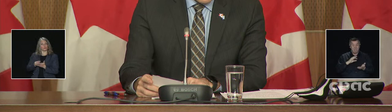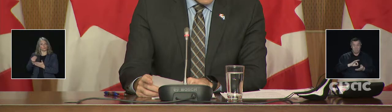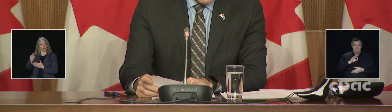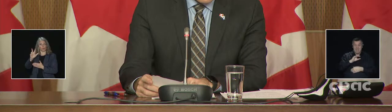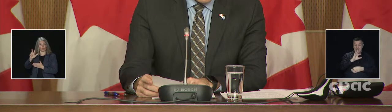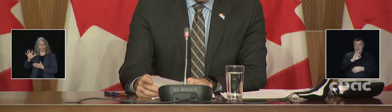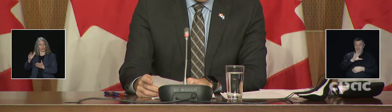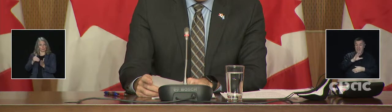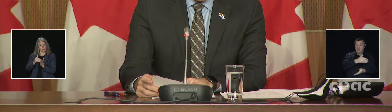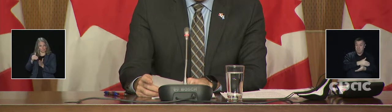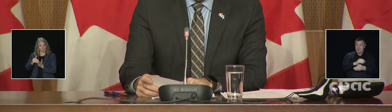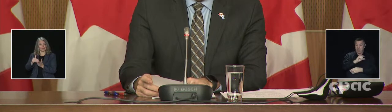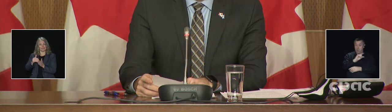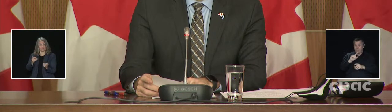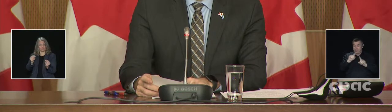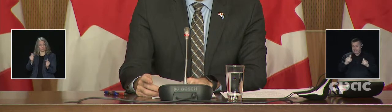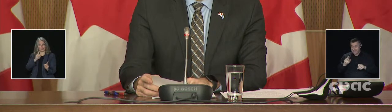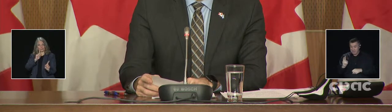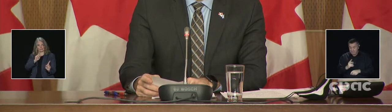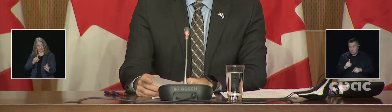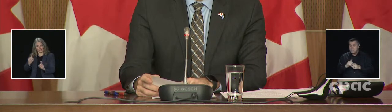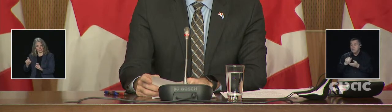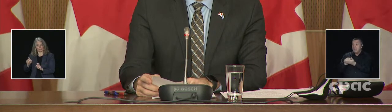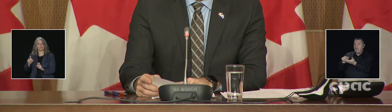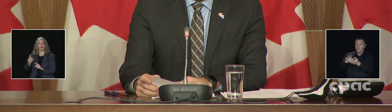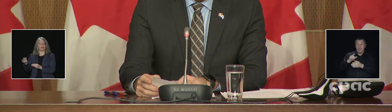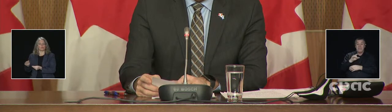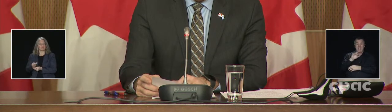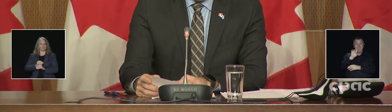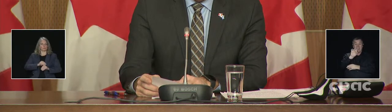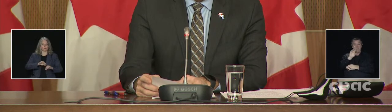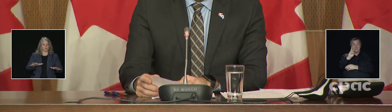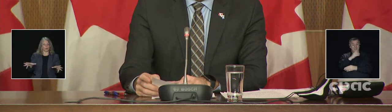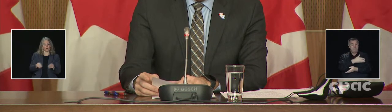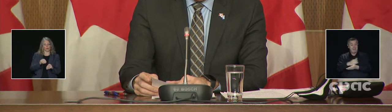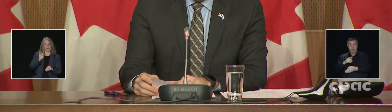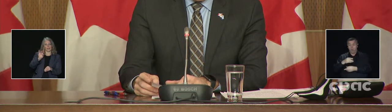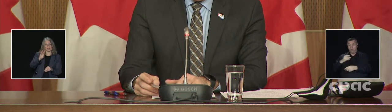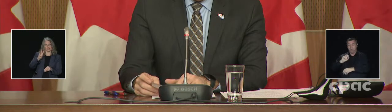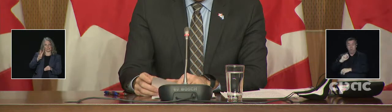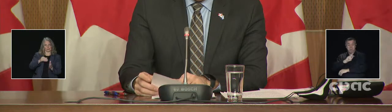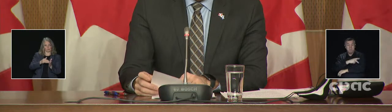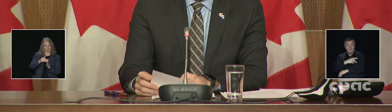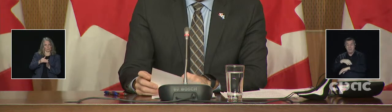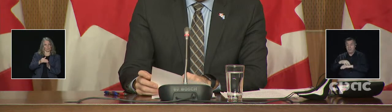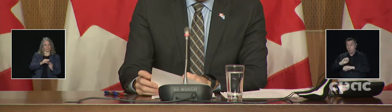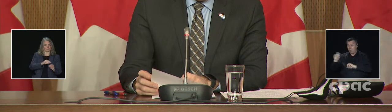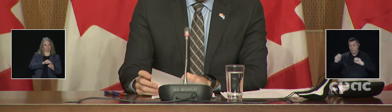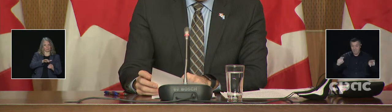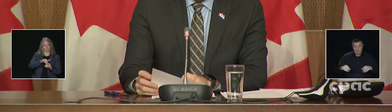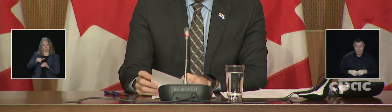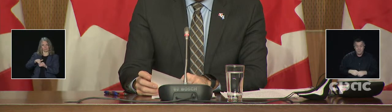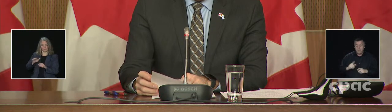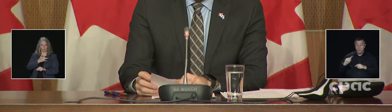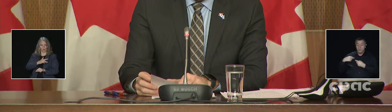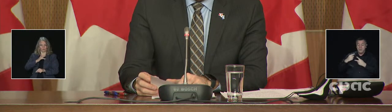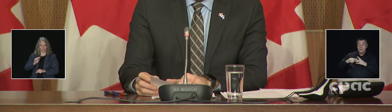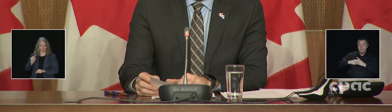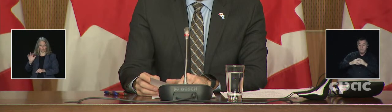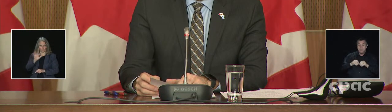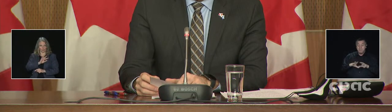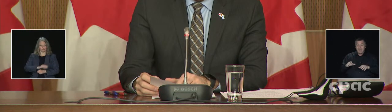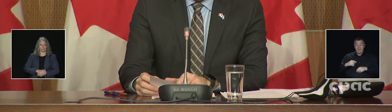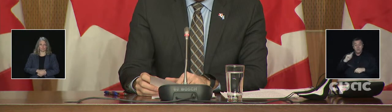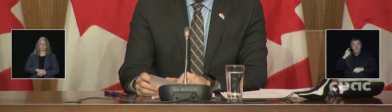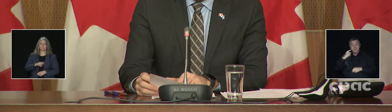shipped 86 million rapid tests to provinces and territories. Depuis le début de la pandémie, notre gouvernement a réalisé